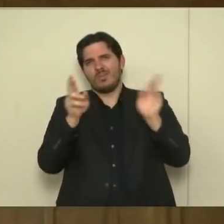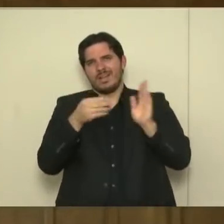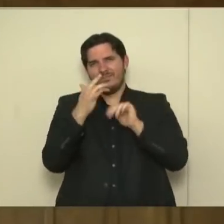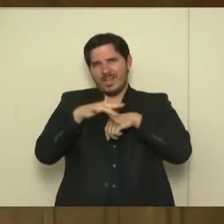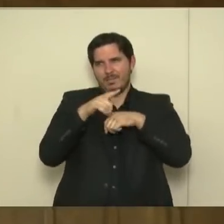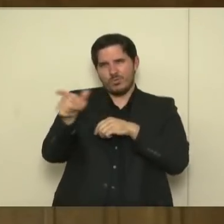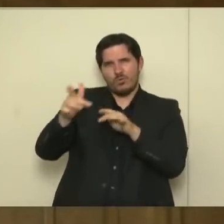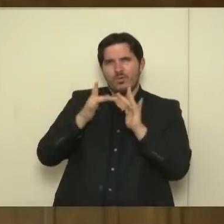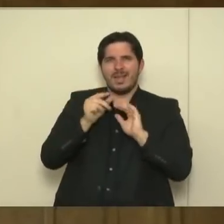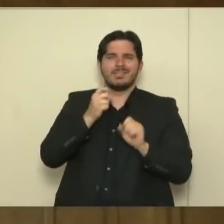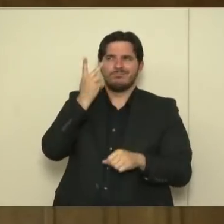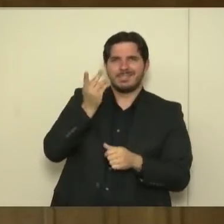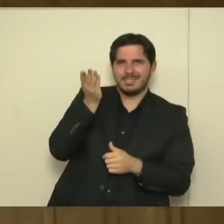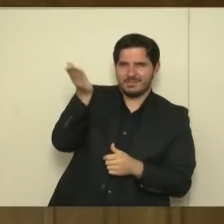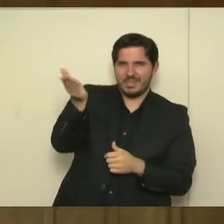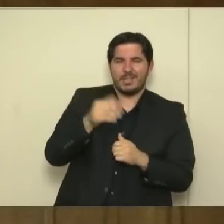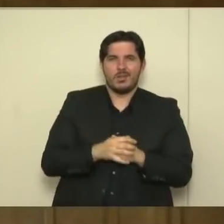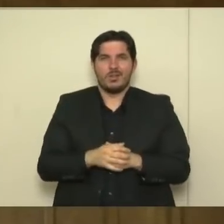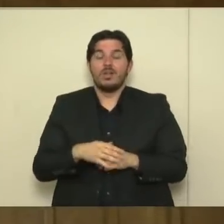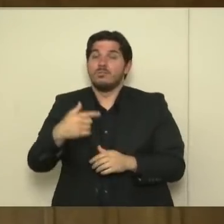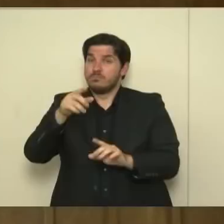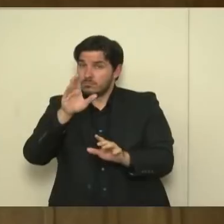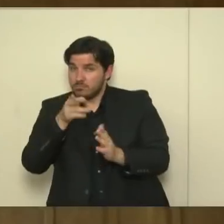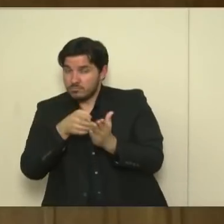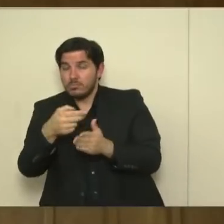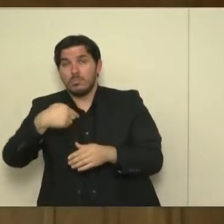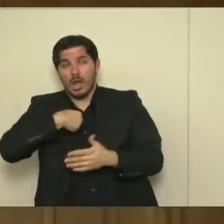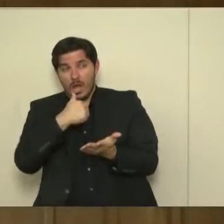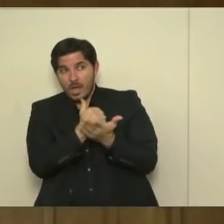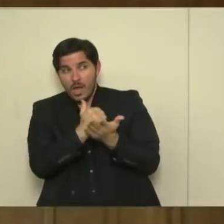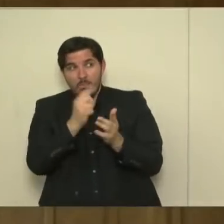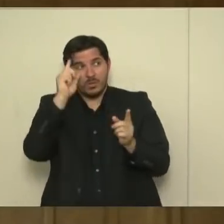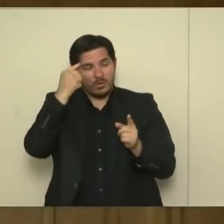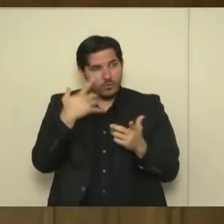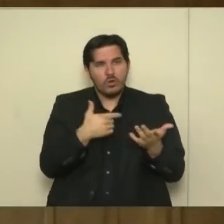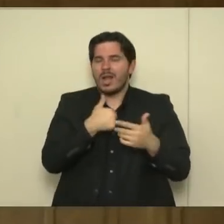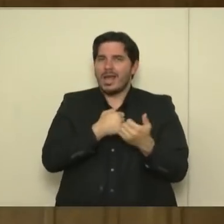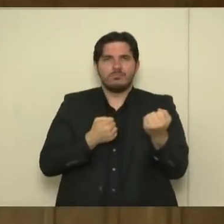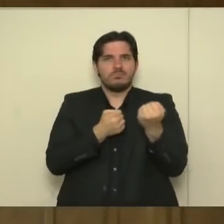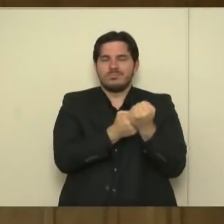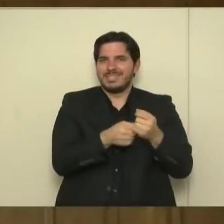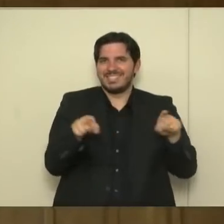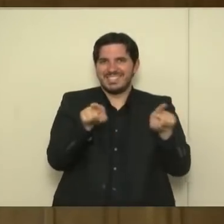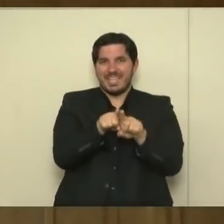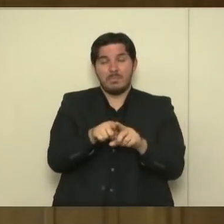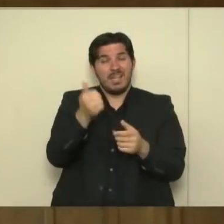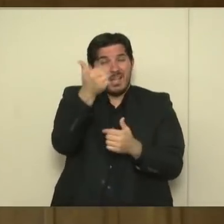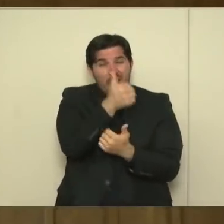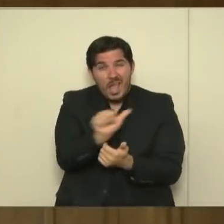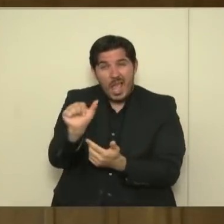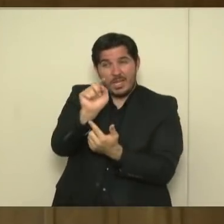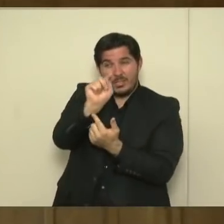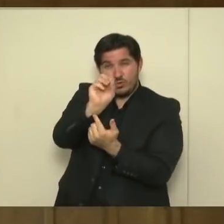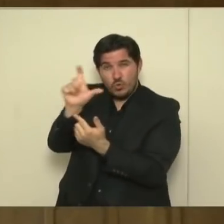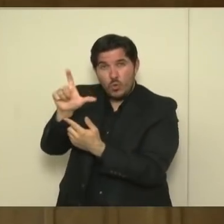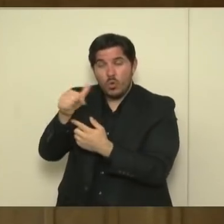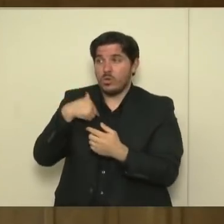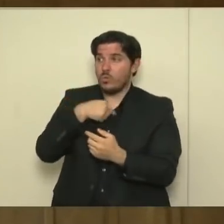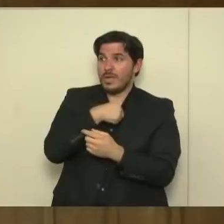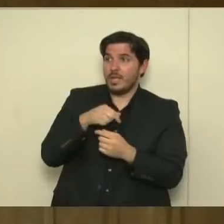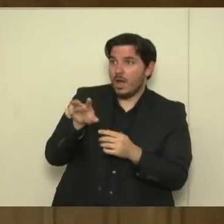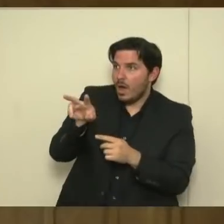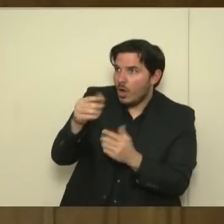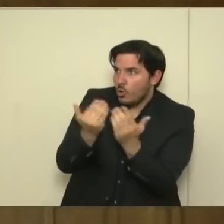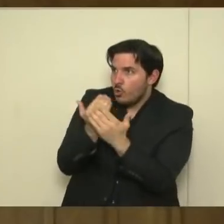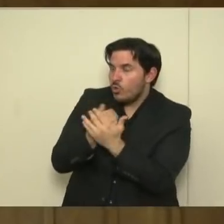anything we could do to automate these processes is going to help us fight the pandemic. And we're working really hard in almost